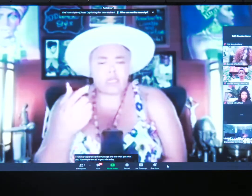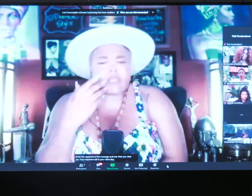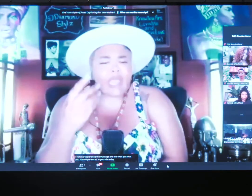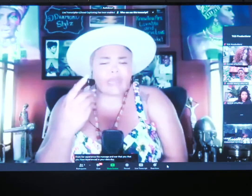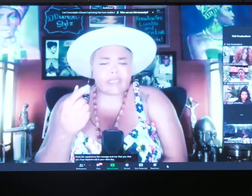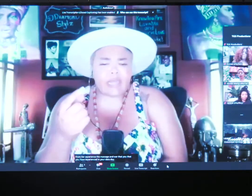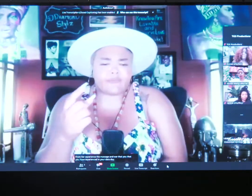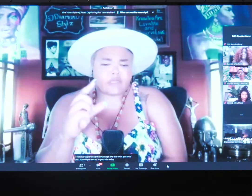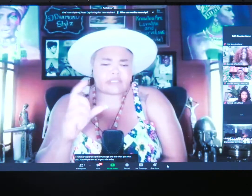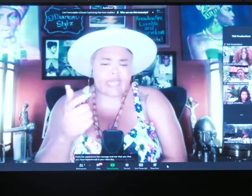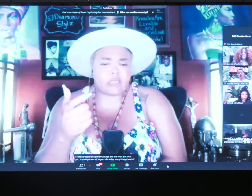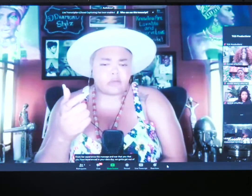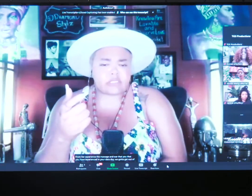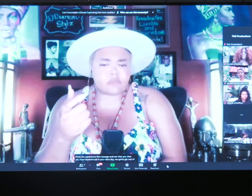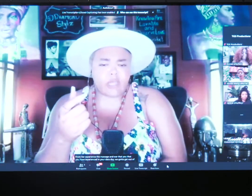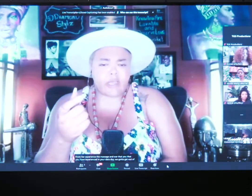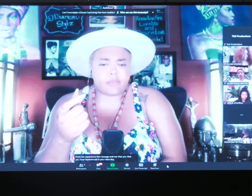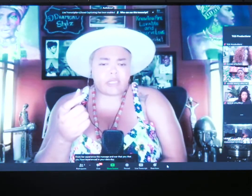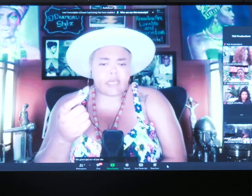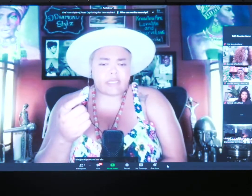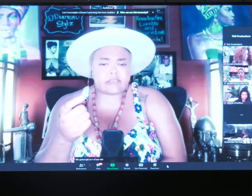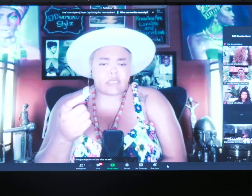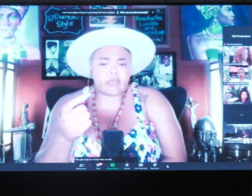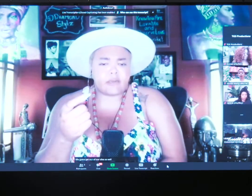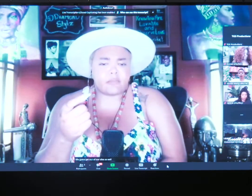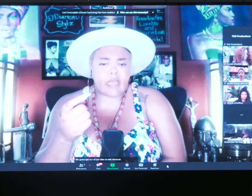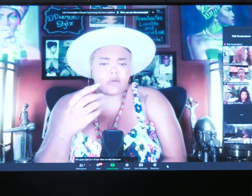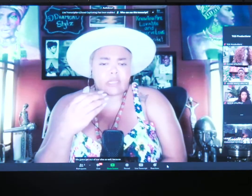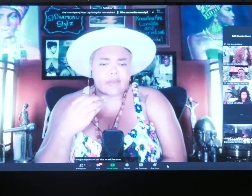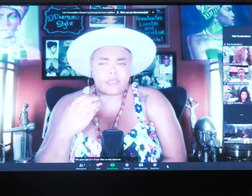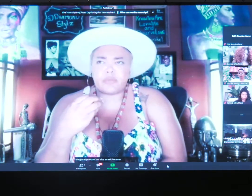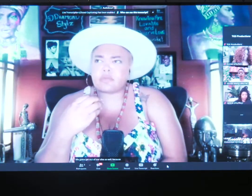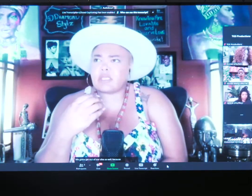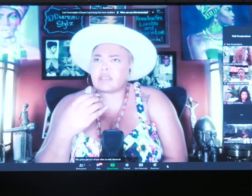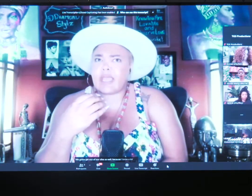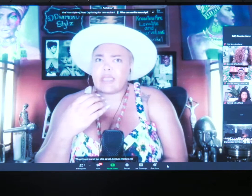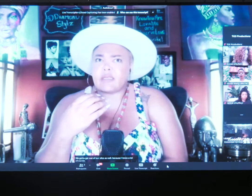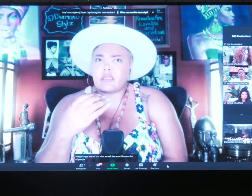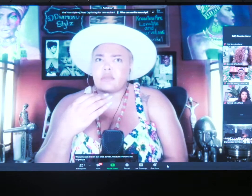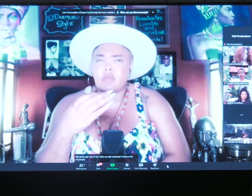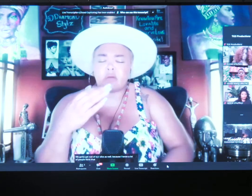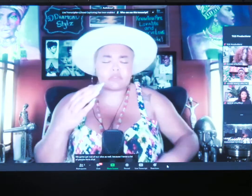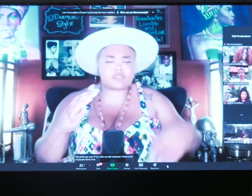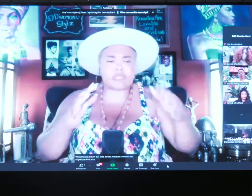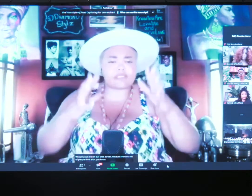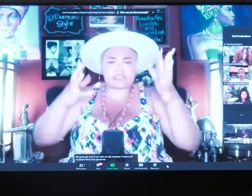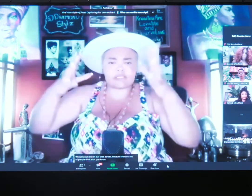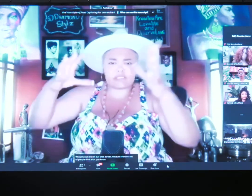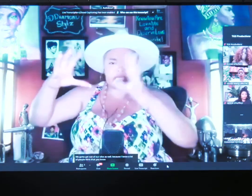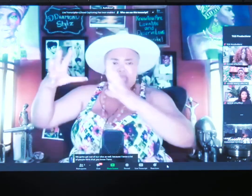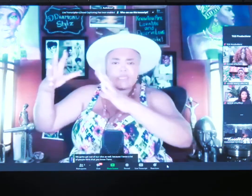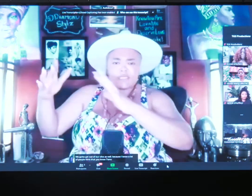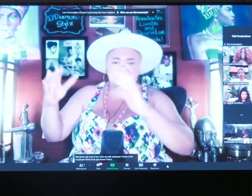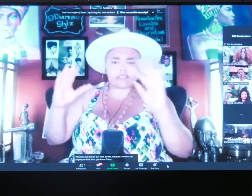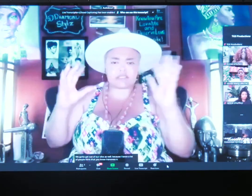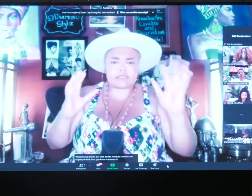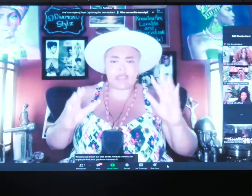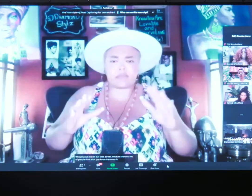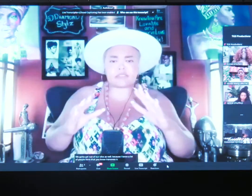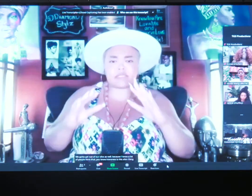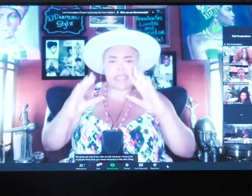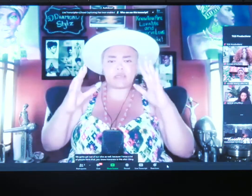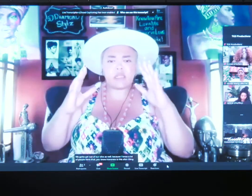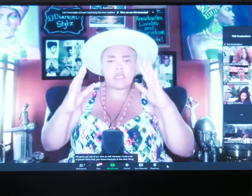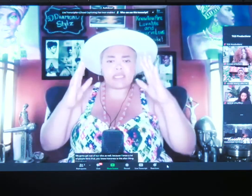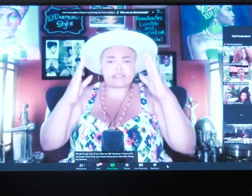We got to get out of our silos as well, because I know a lot of people think that transness is this alien thing